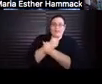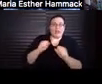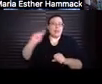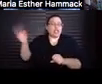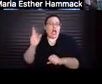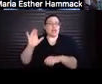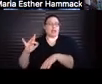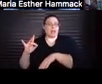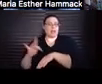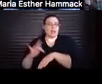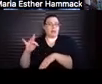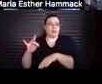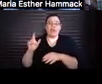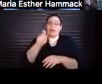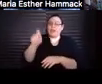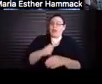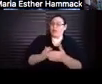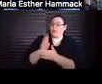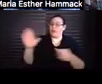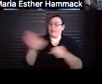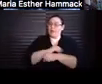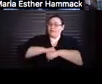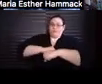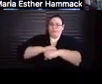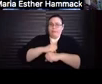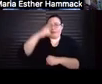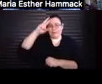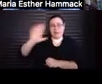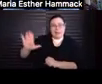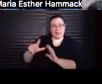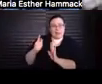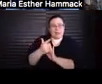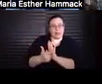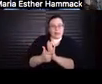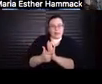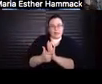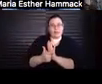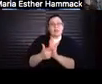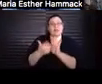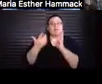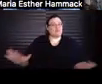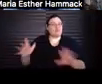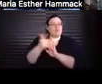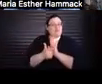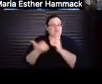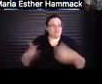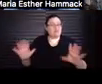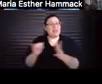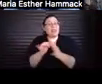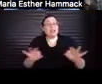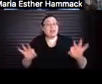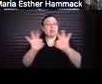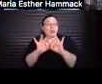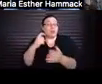and therefore have the right to the full protection of Mexican laws. And so that was the law. And this is very important to